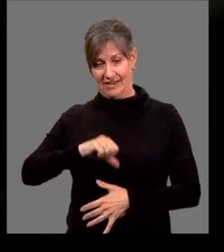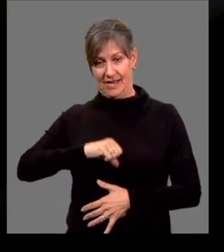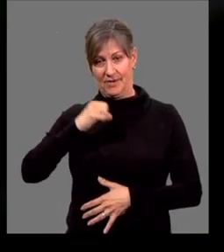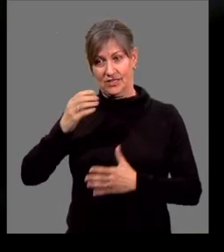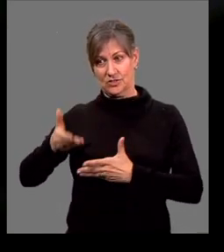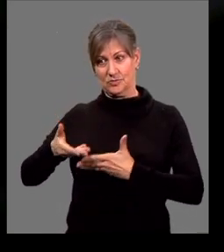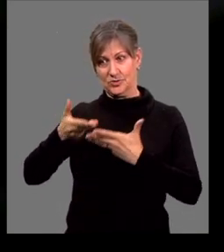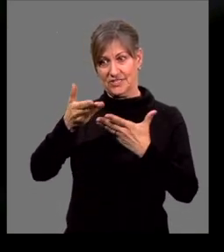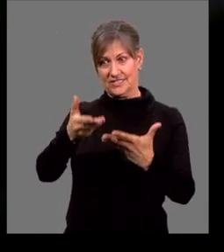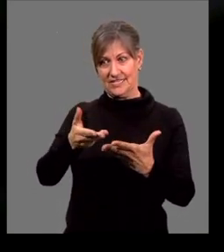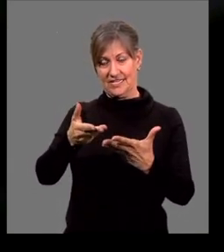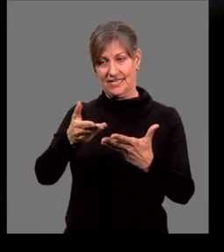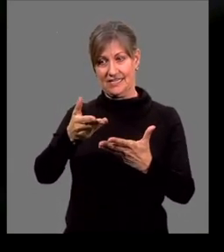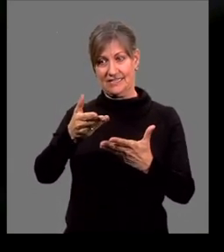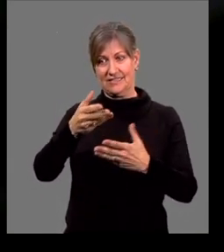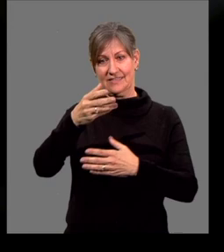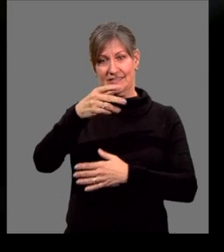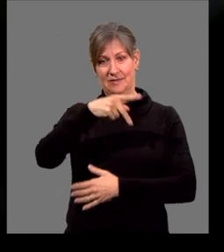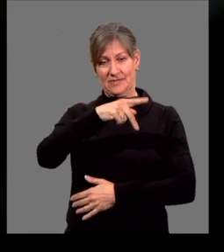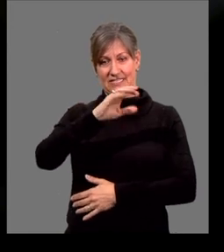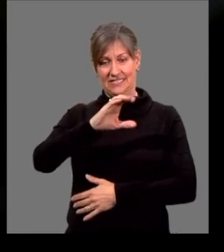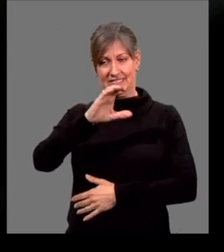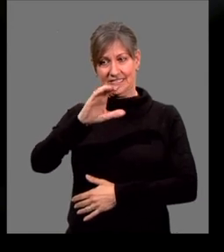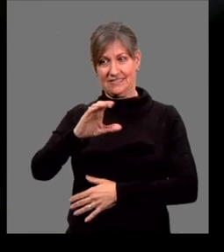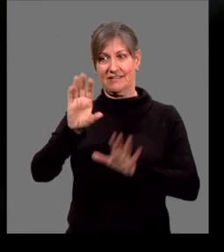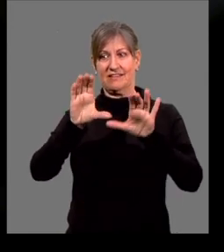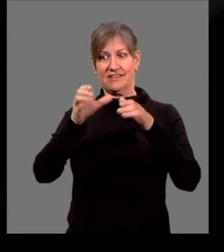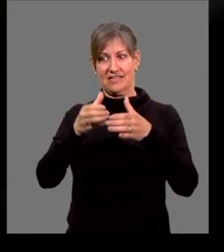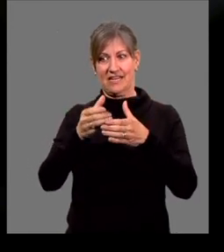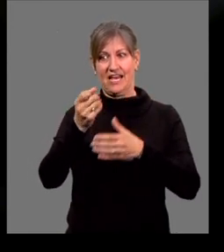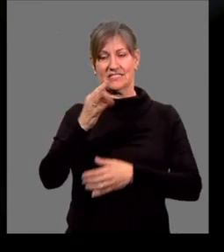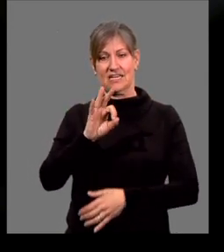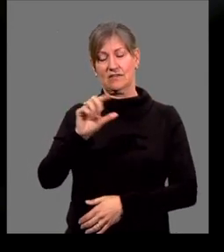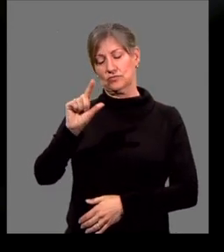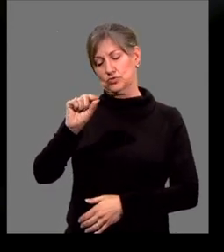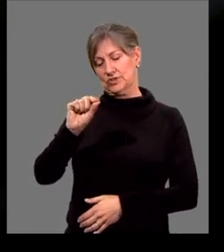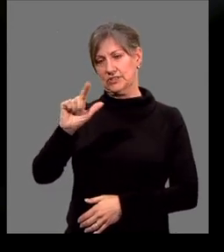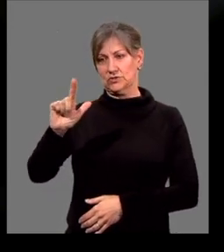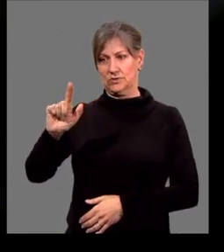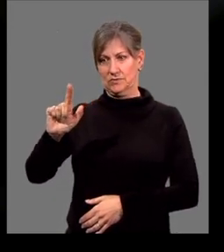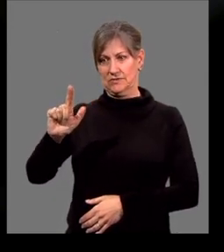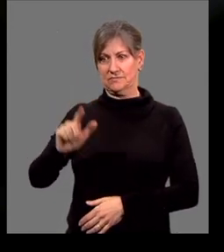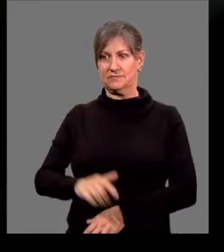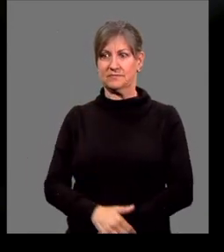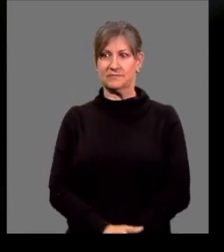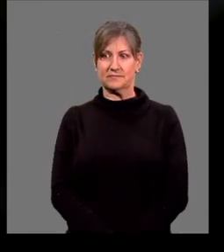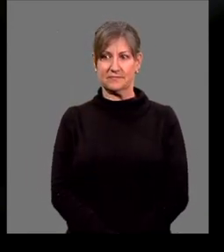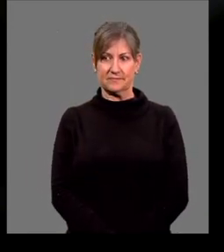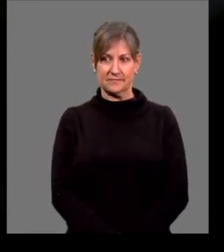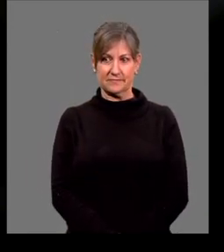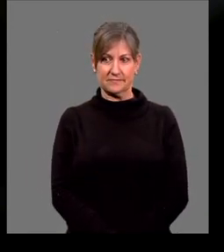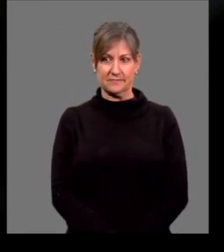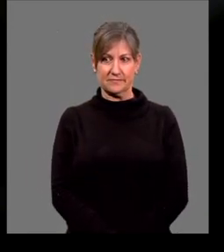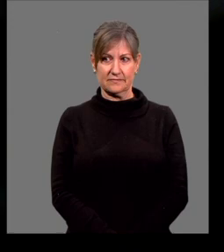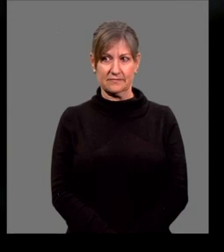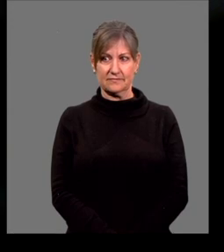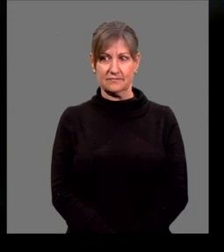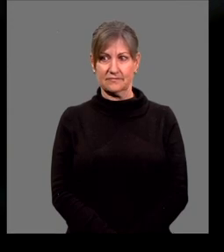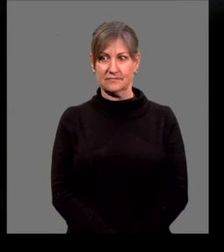I proudly present the Pueblo Community College Class of 2021.